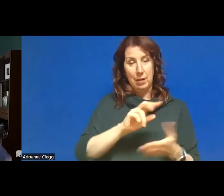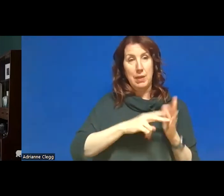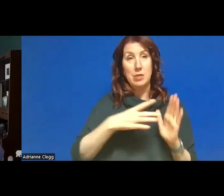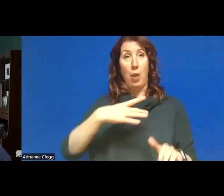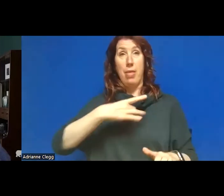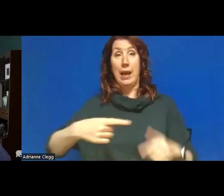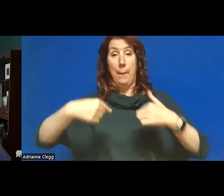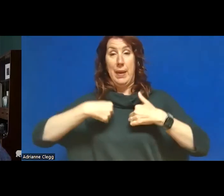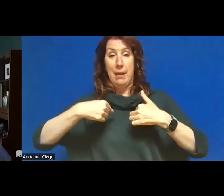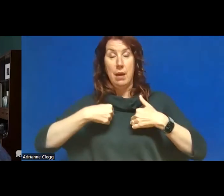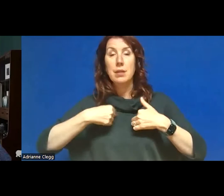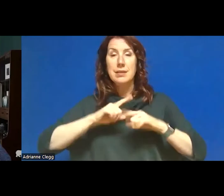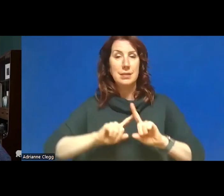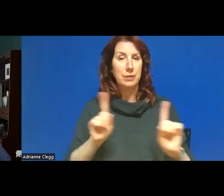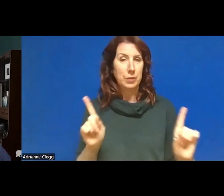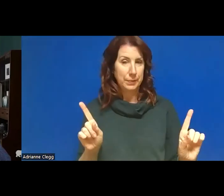in those moments.